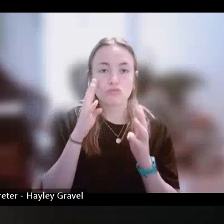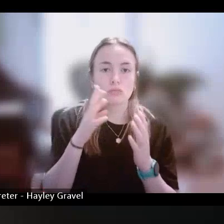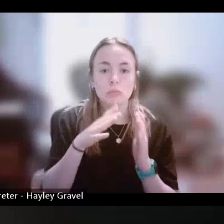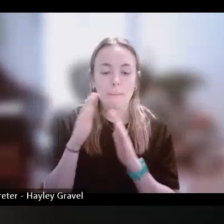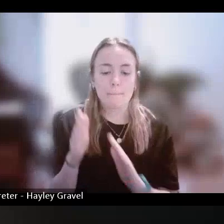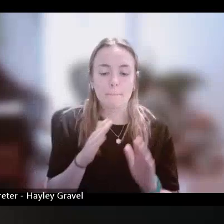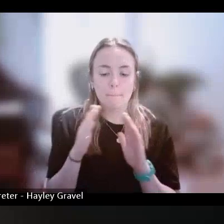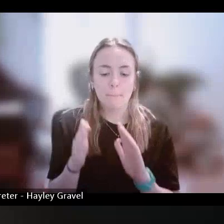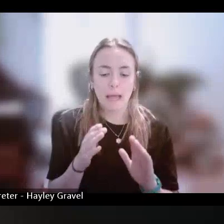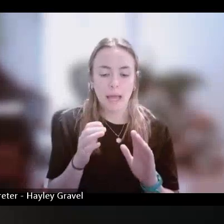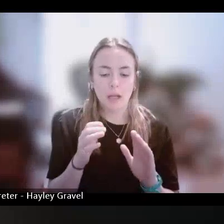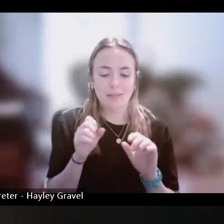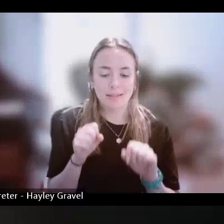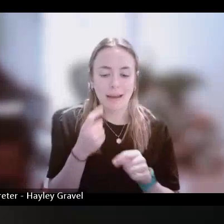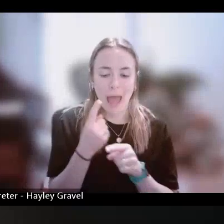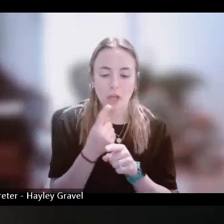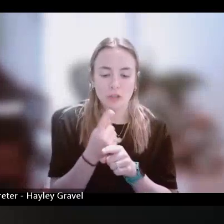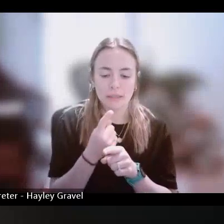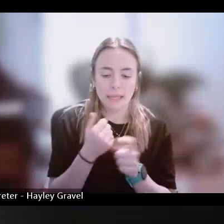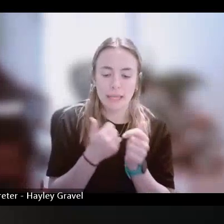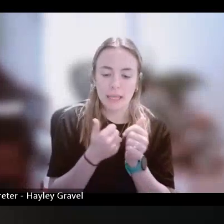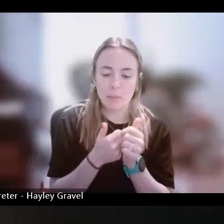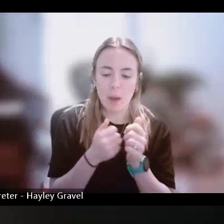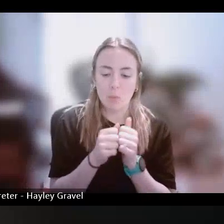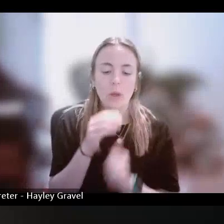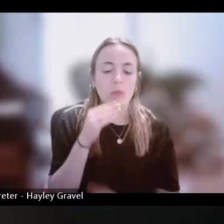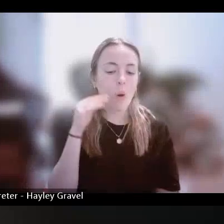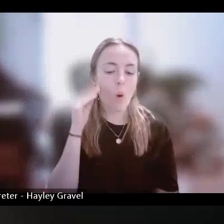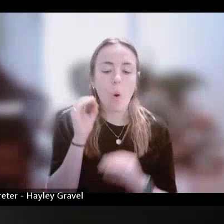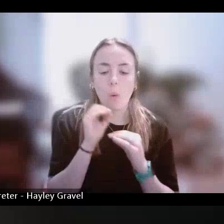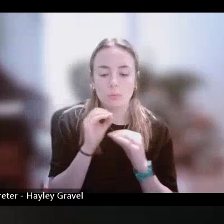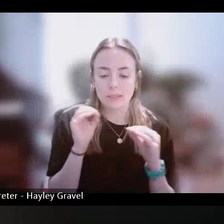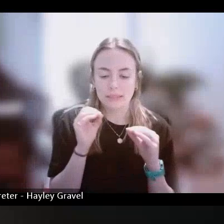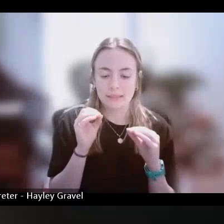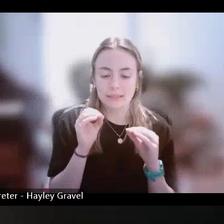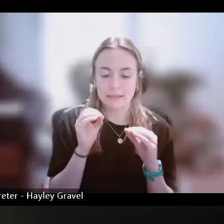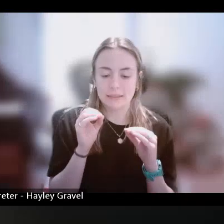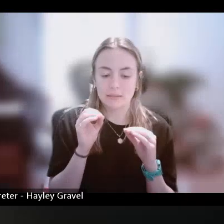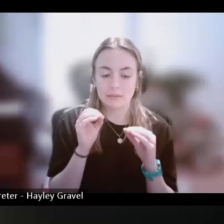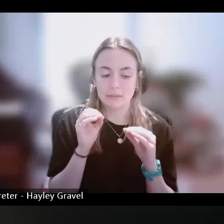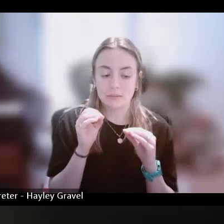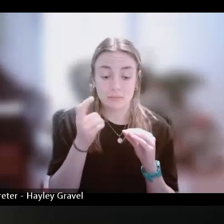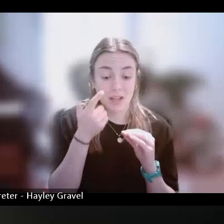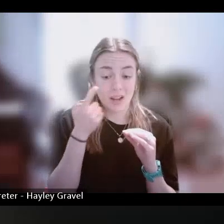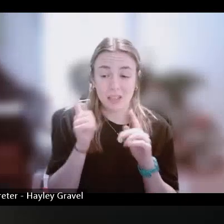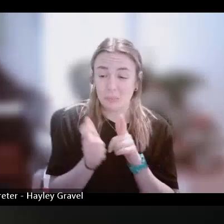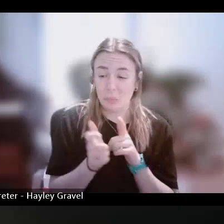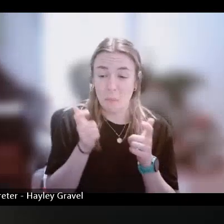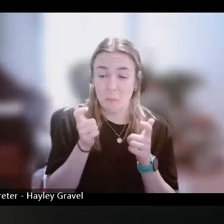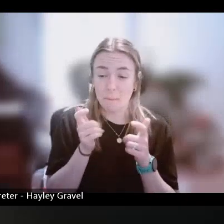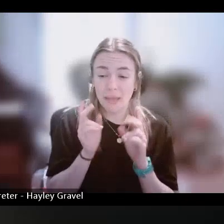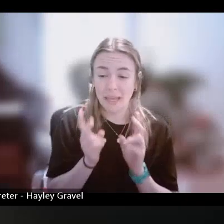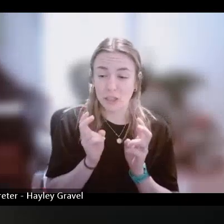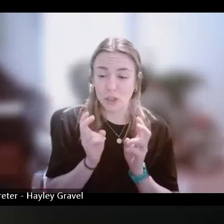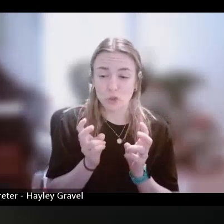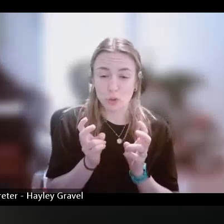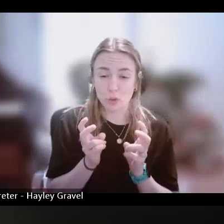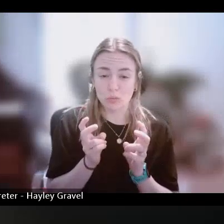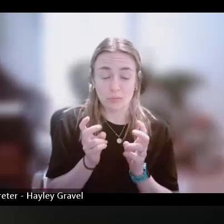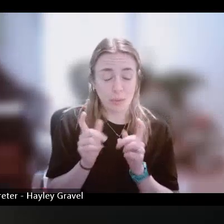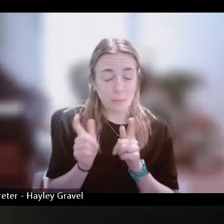like with the homelessness in Harrisburg, because it is a big issue, as it's